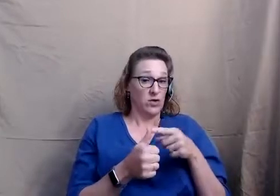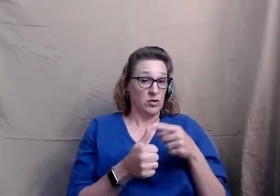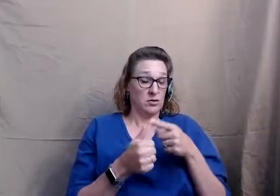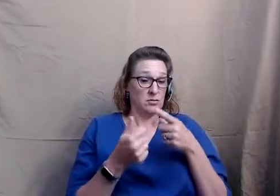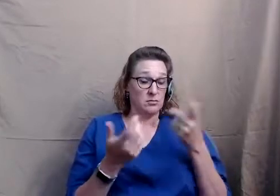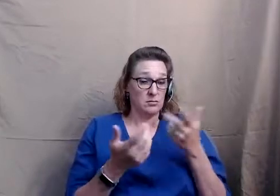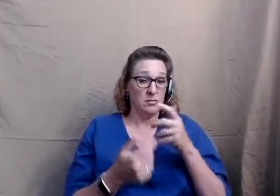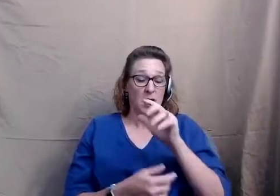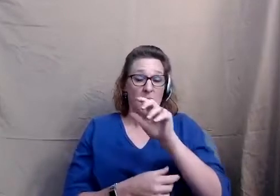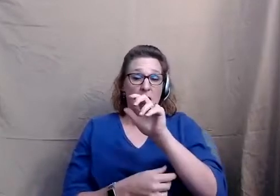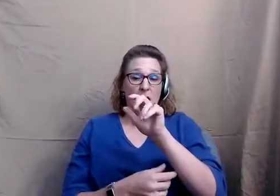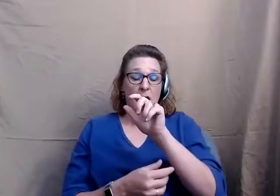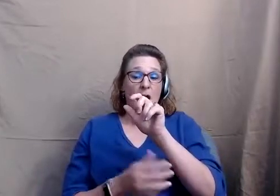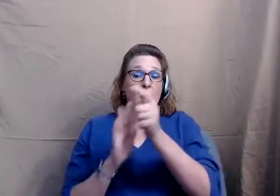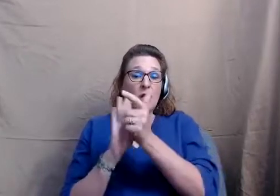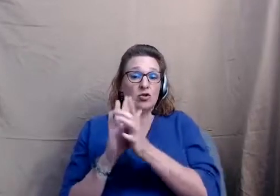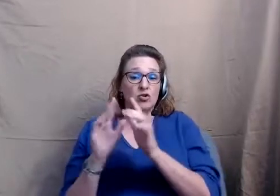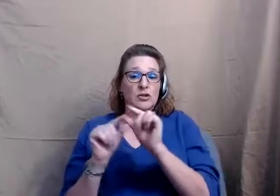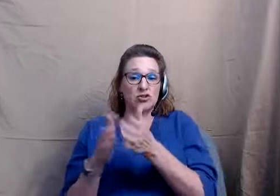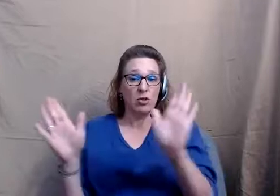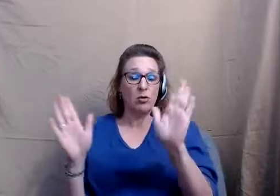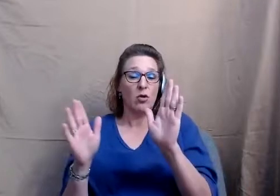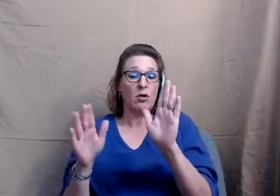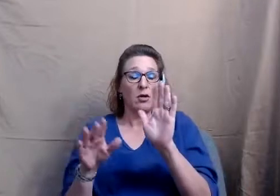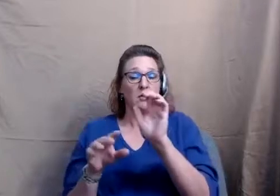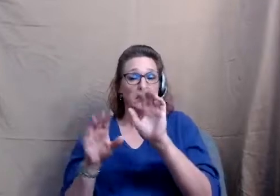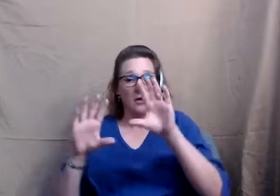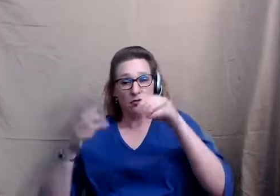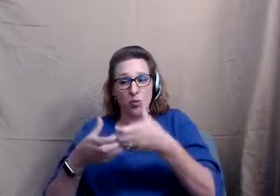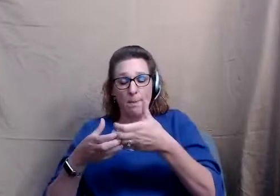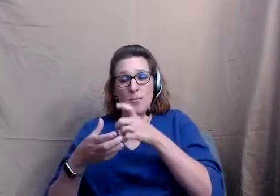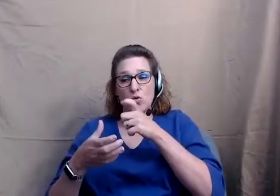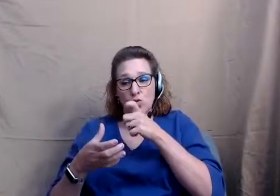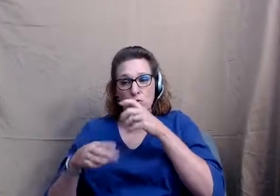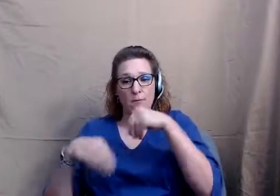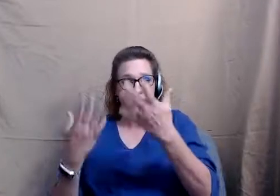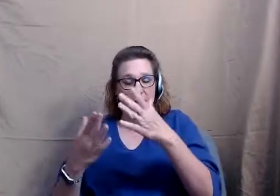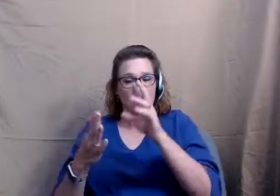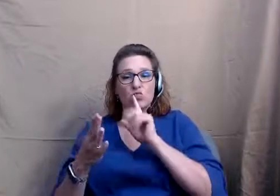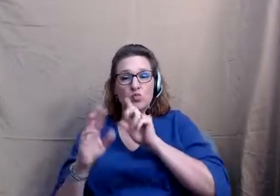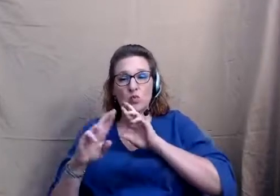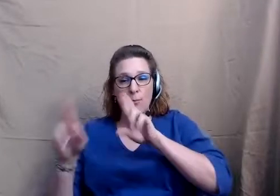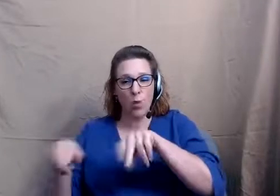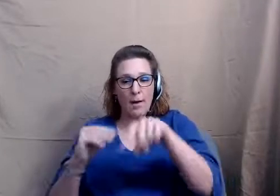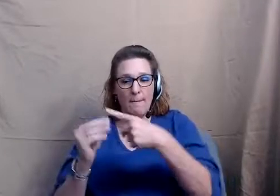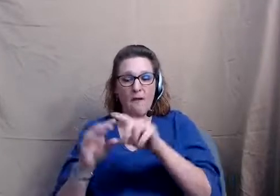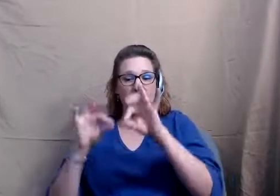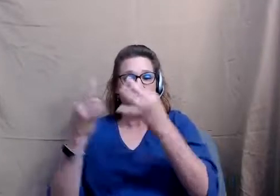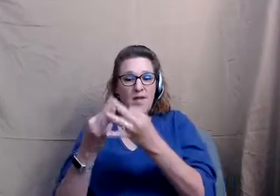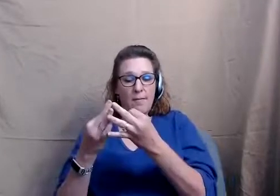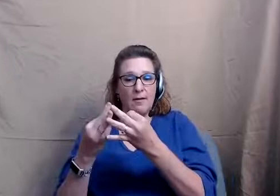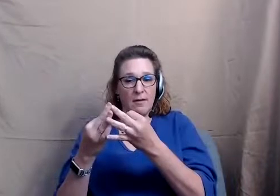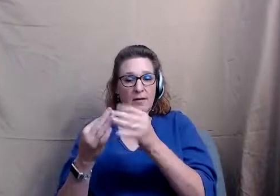General's Task Force on Family Violence comes out. And in that report, for the first time, a federal entity,